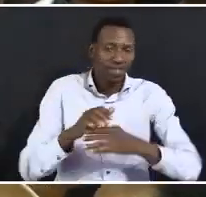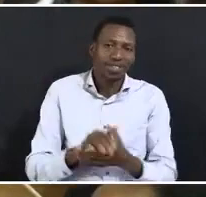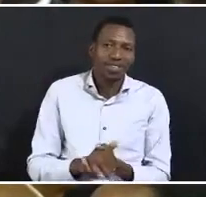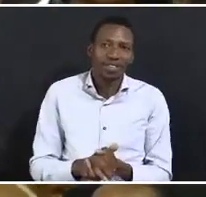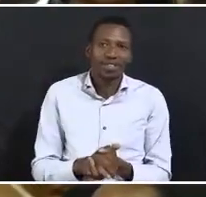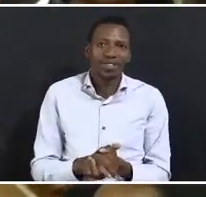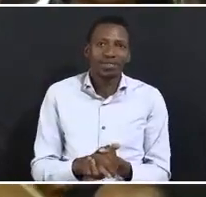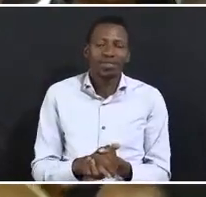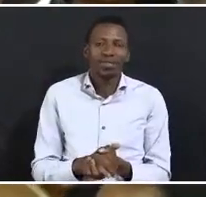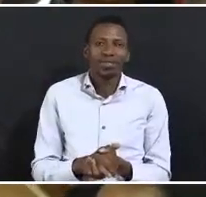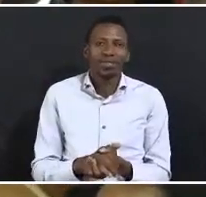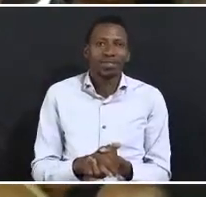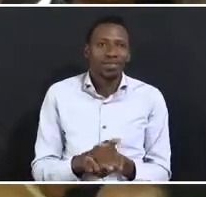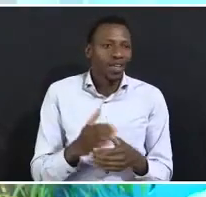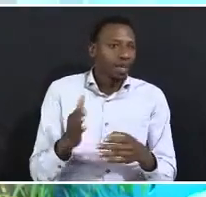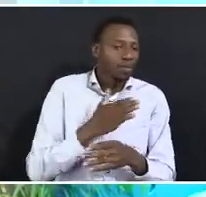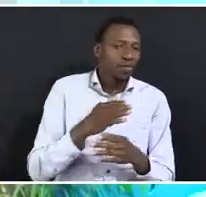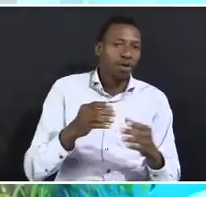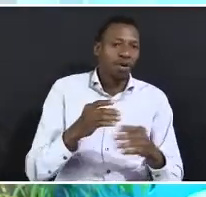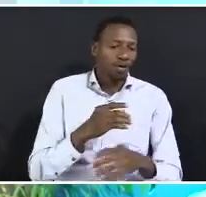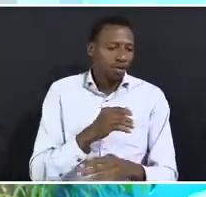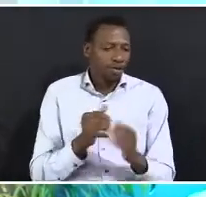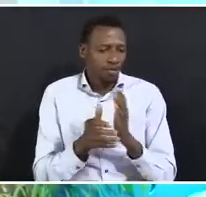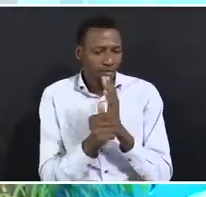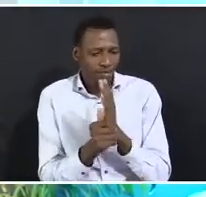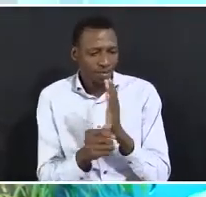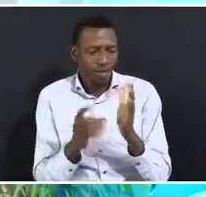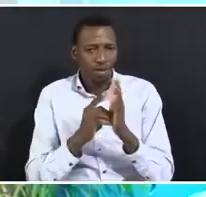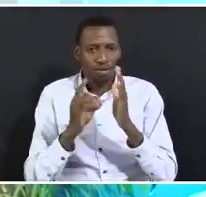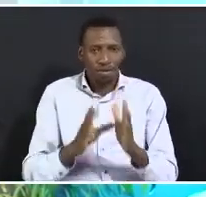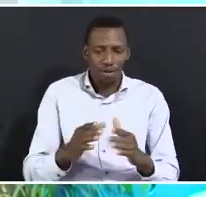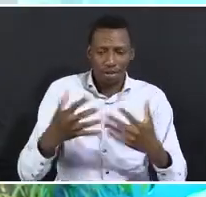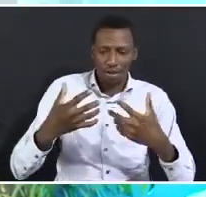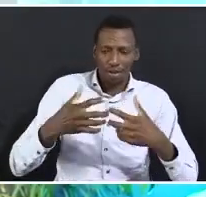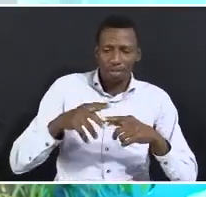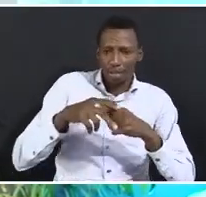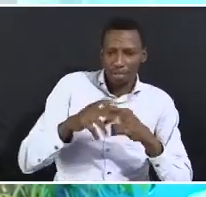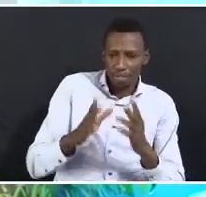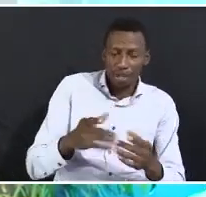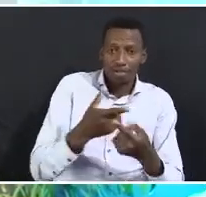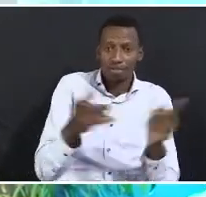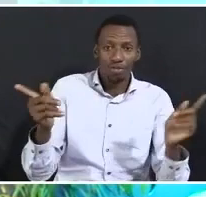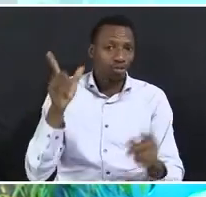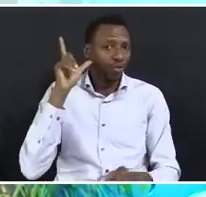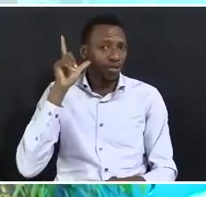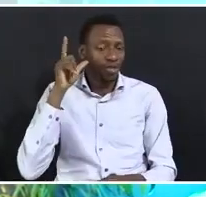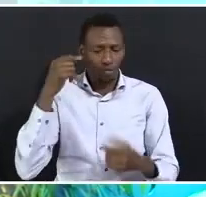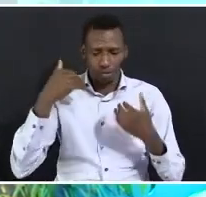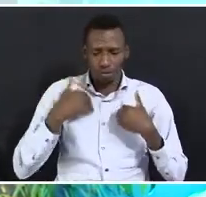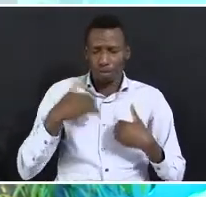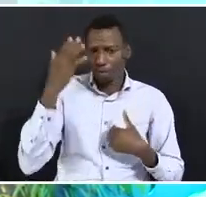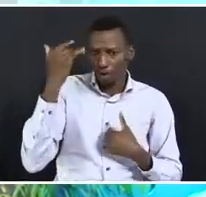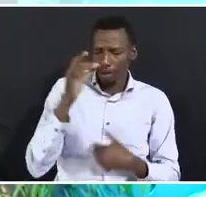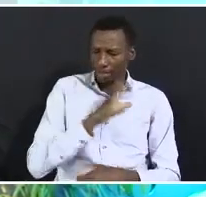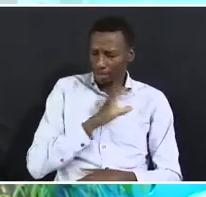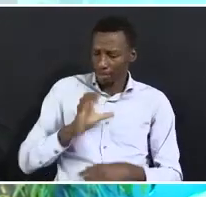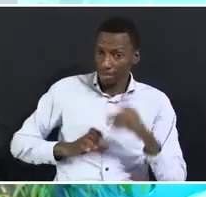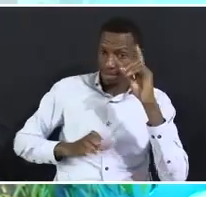Beyond doctor, before doctors and engineers. And you are listening to this. Hallelujah. Because Christ is